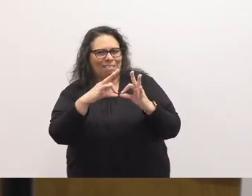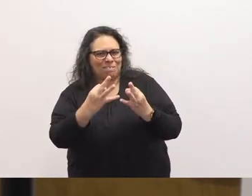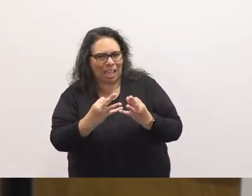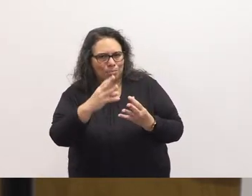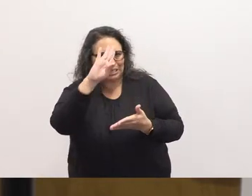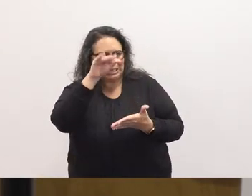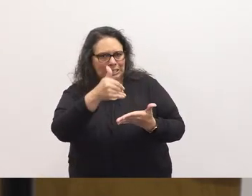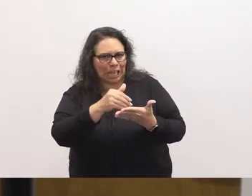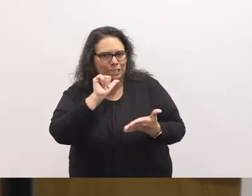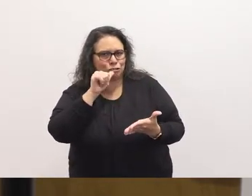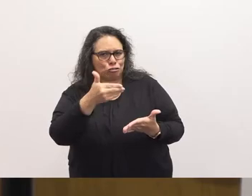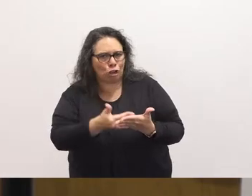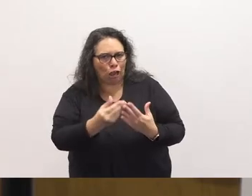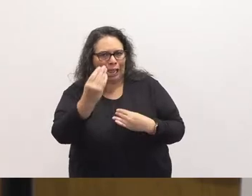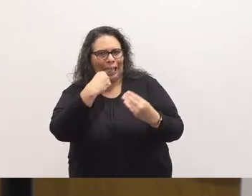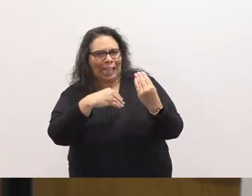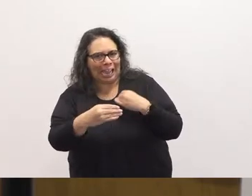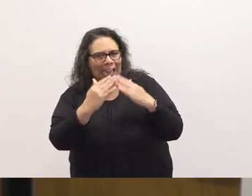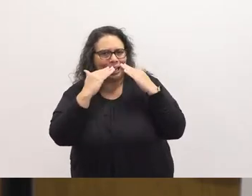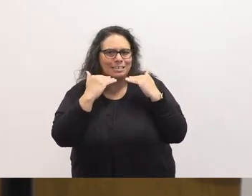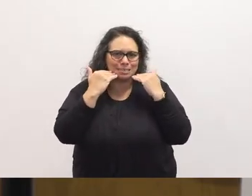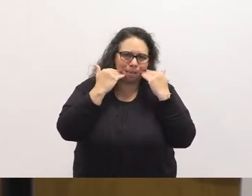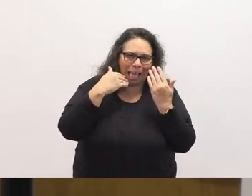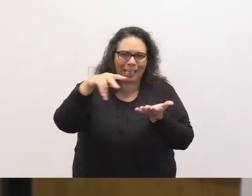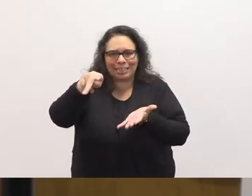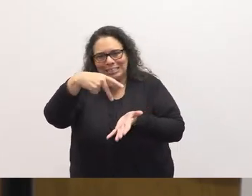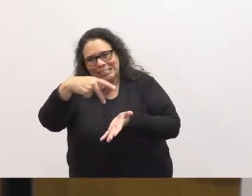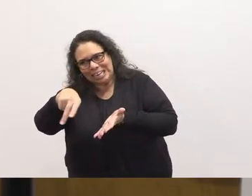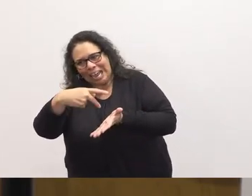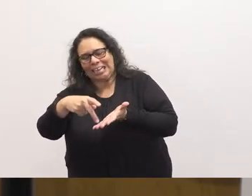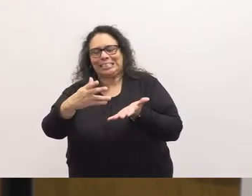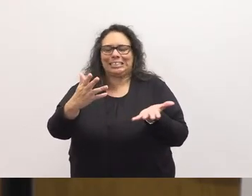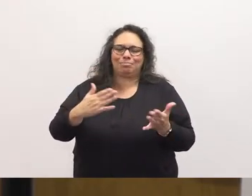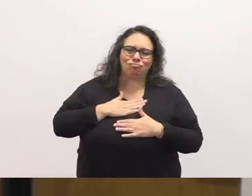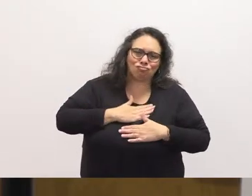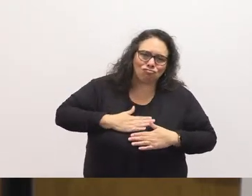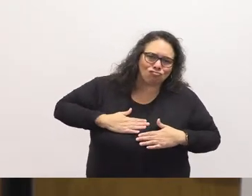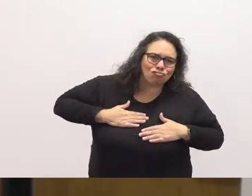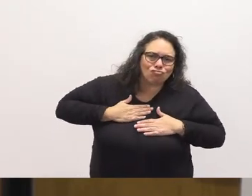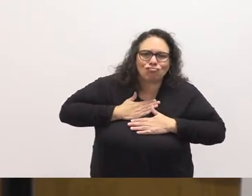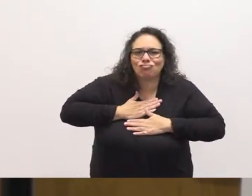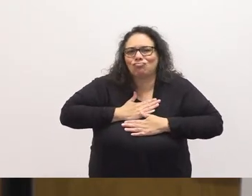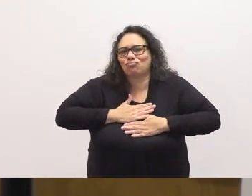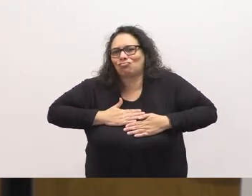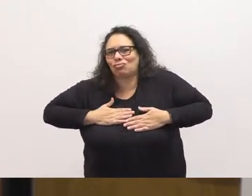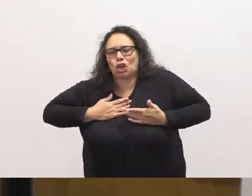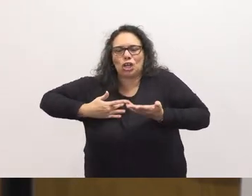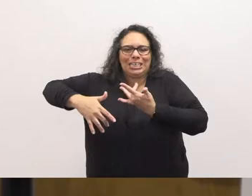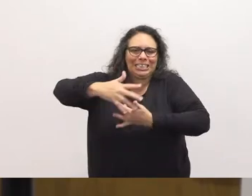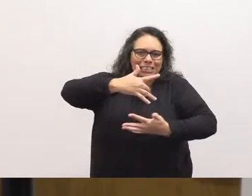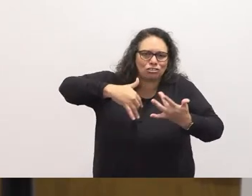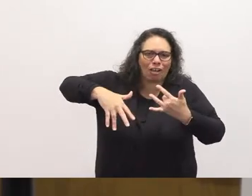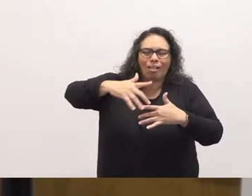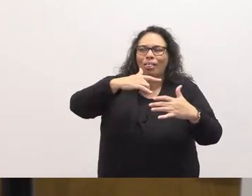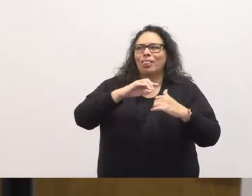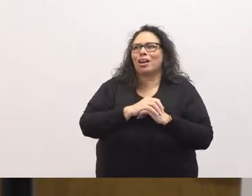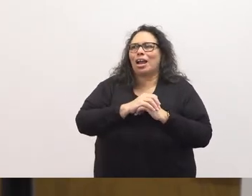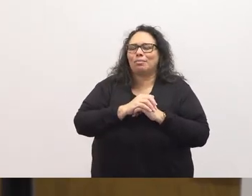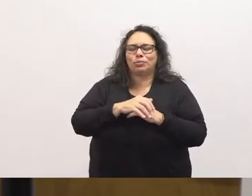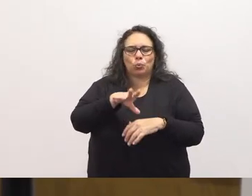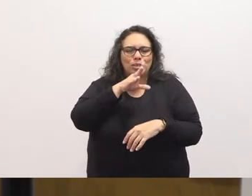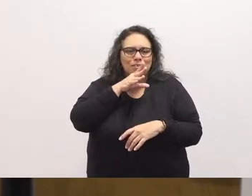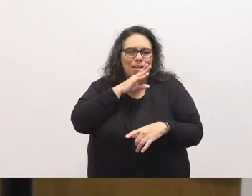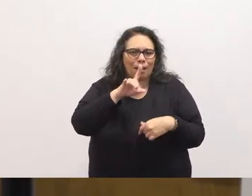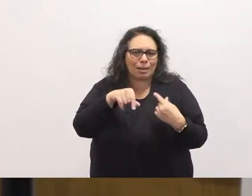daughters, eating food, smiling, dancing, enjoying one another. As we talked